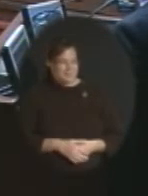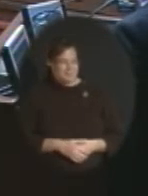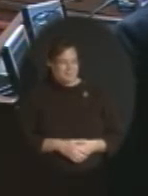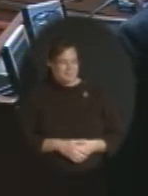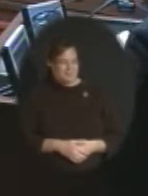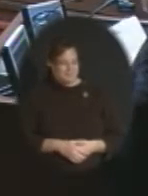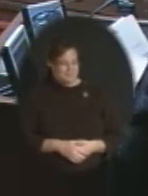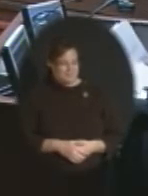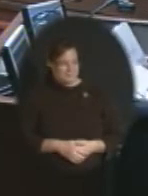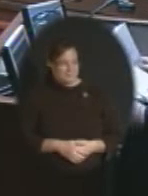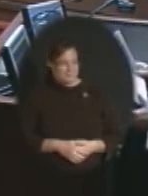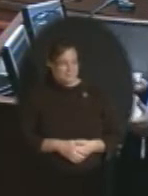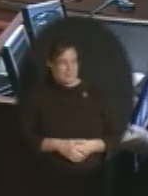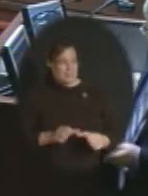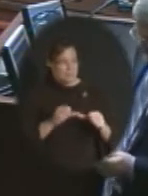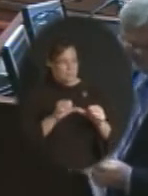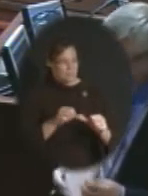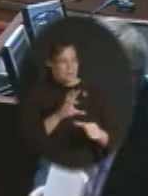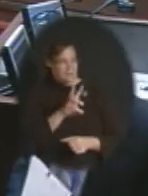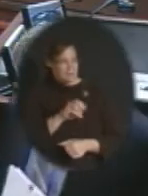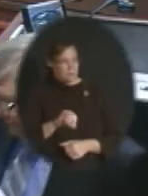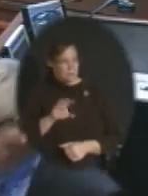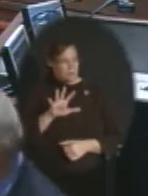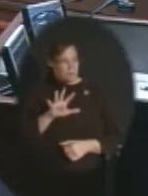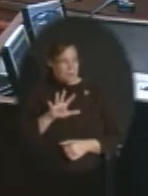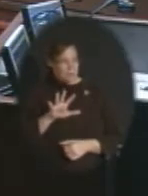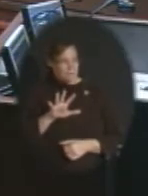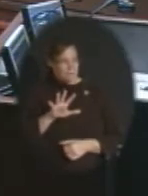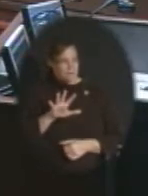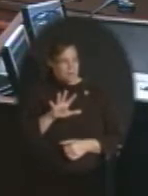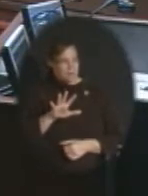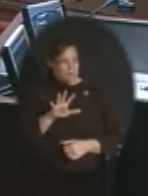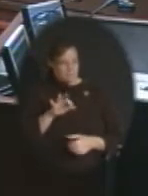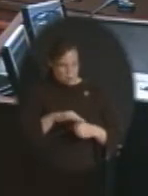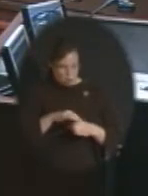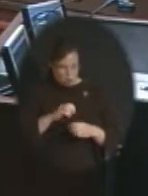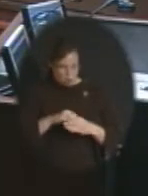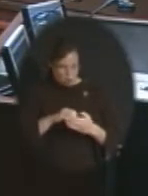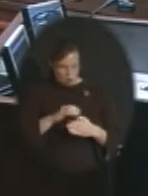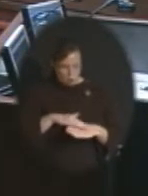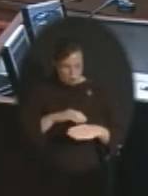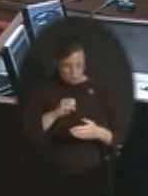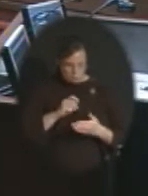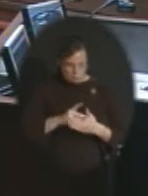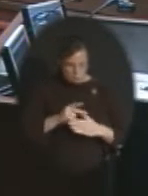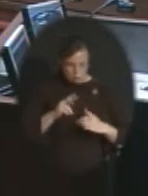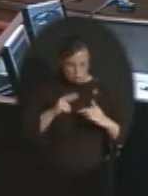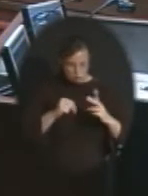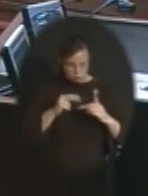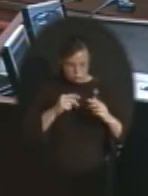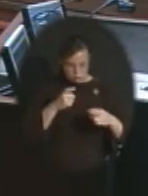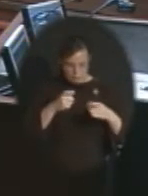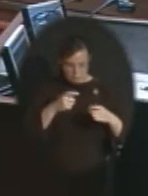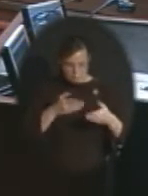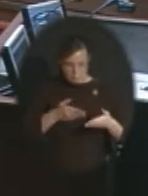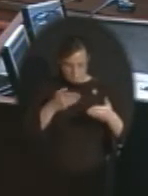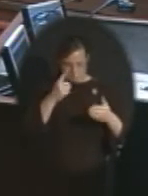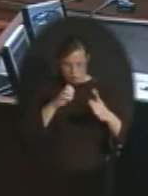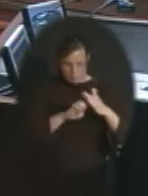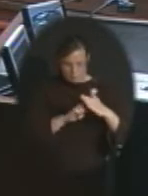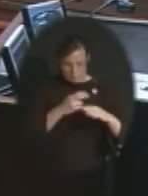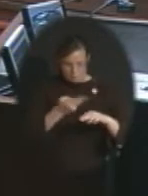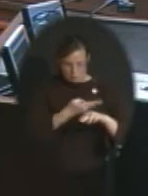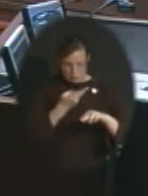All right. Let's move on to 6.05 then. We'll vote on approval of construction management proposal for elementary